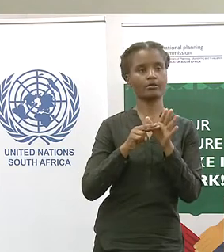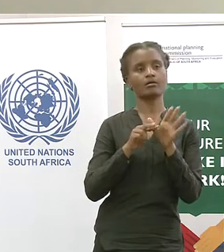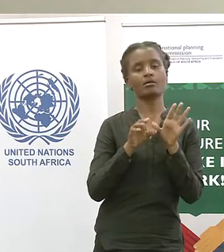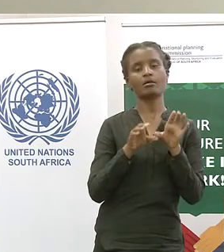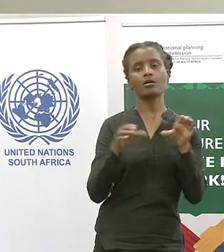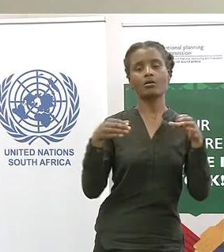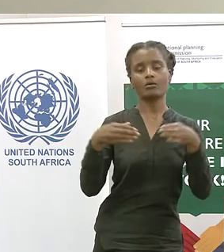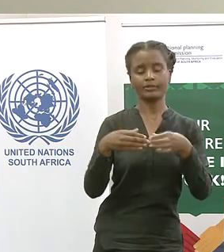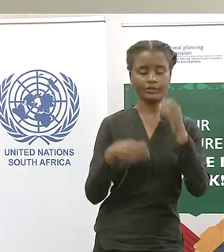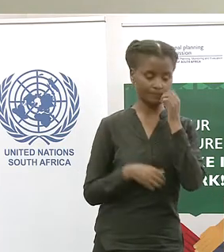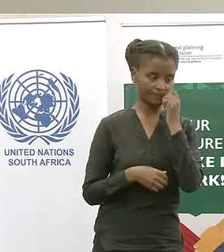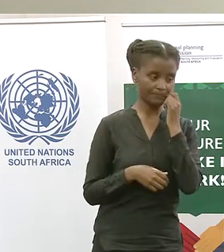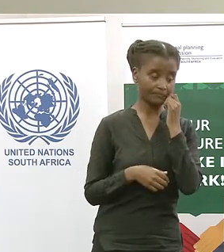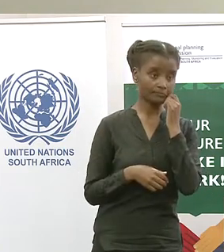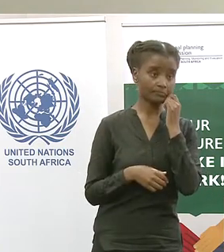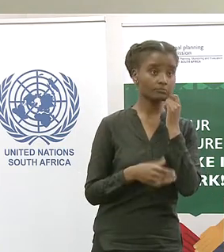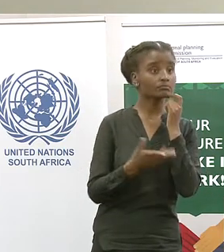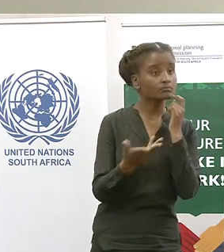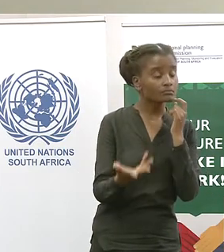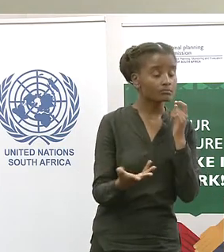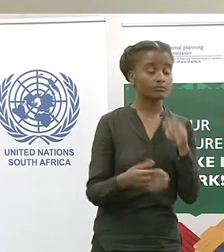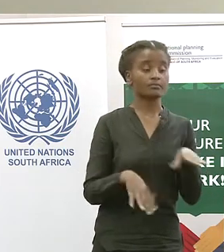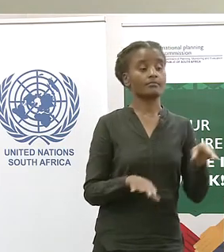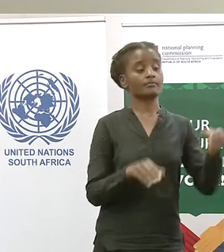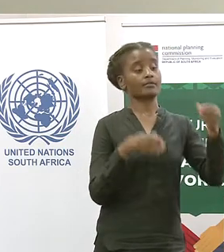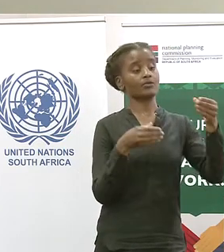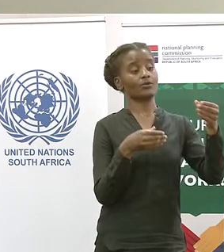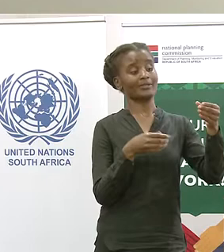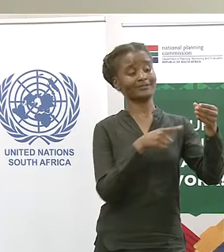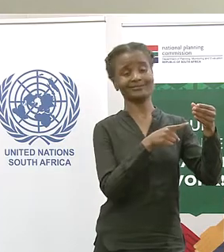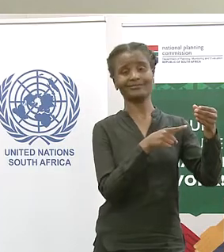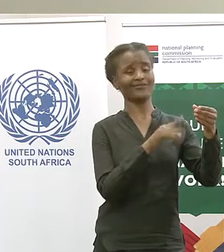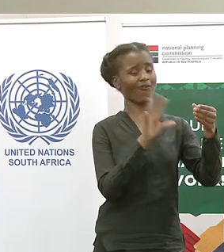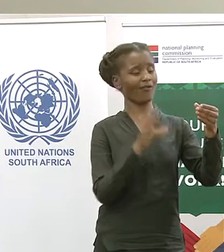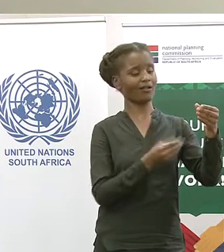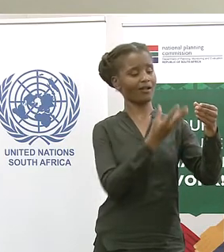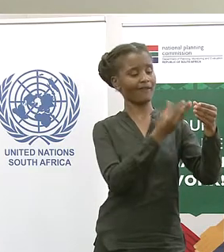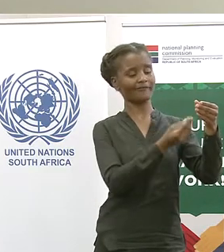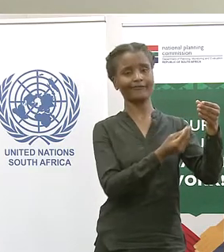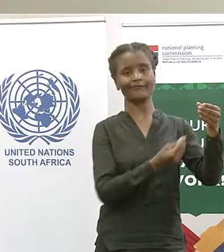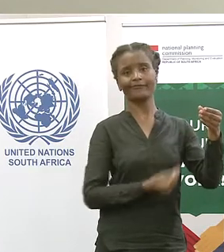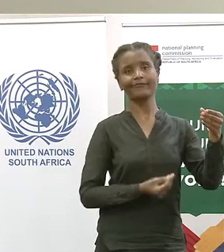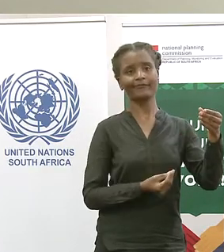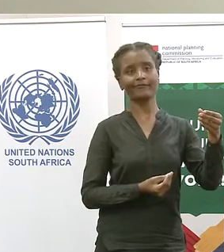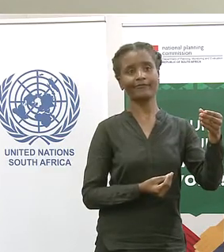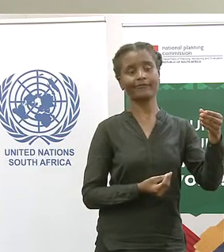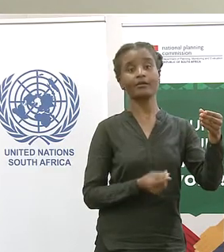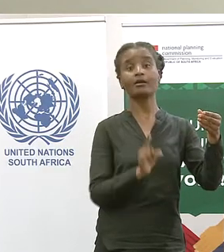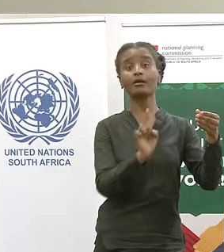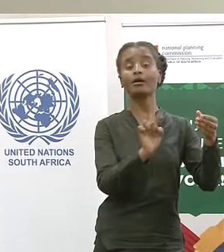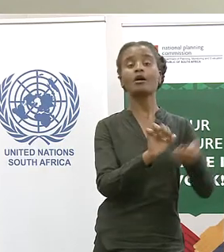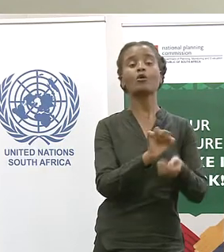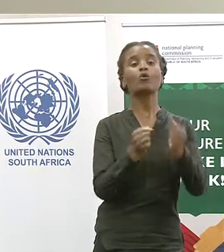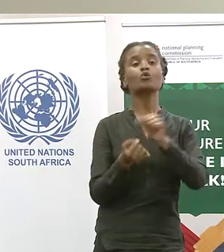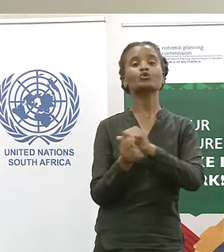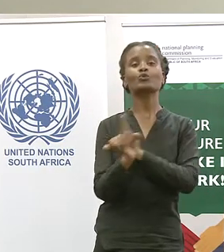We have all these documents, but I believe the first and foremost thing as I go towards conclusion is to move